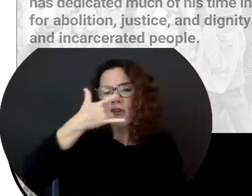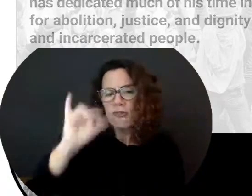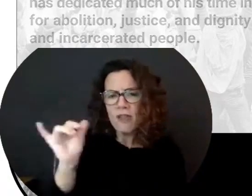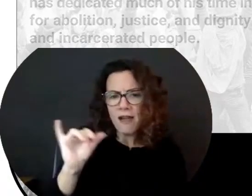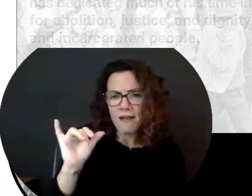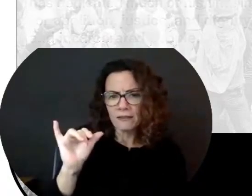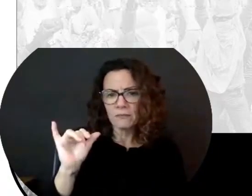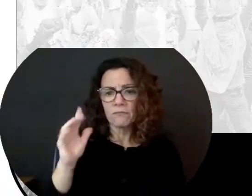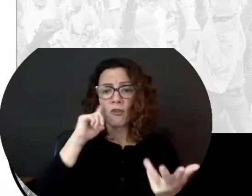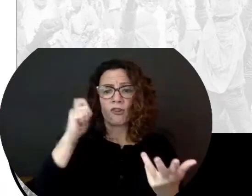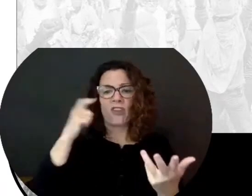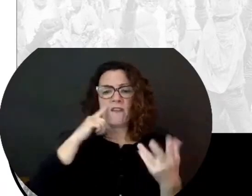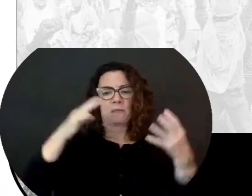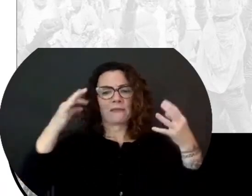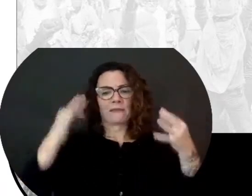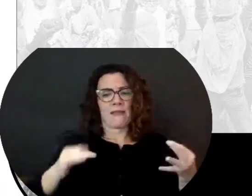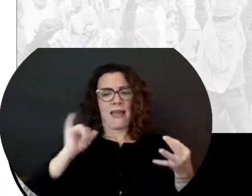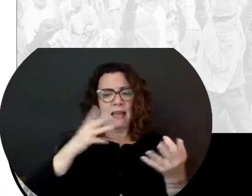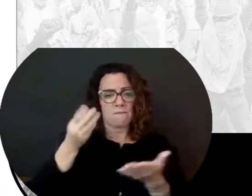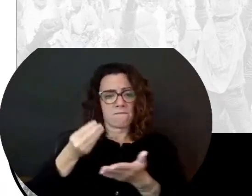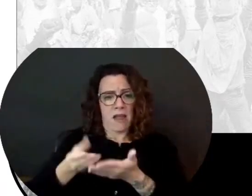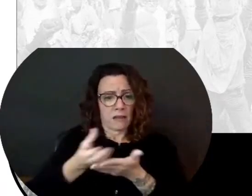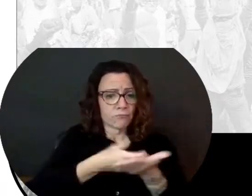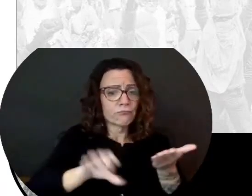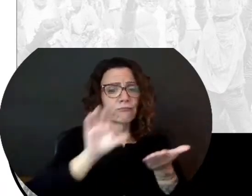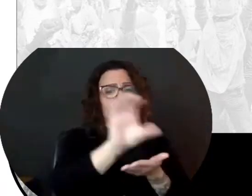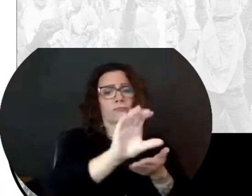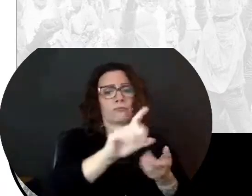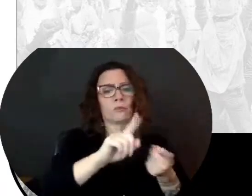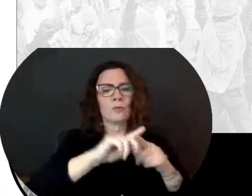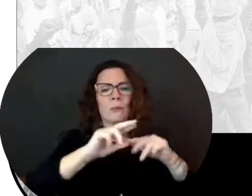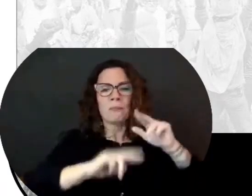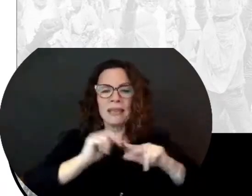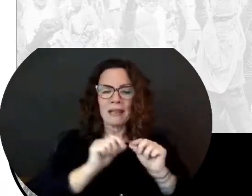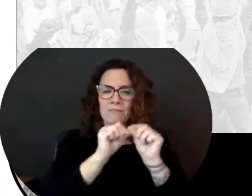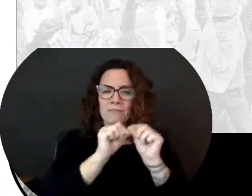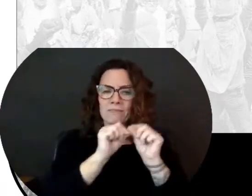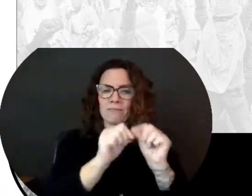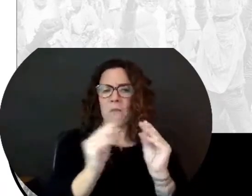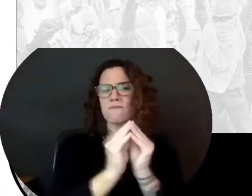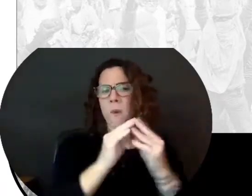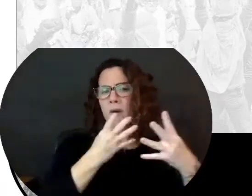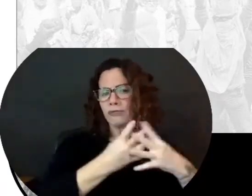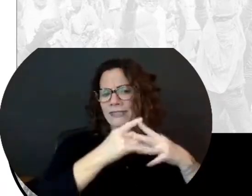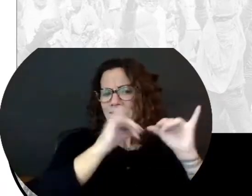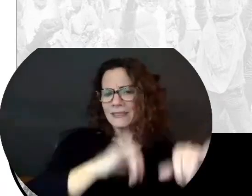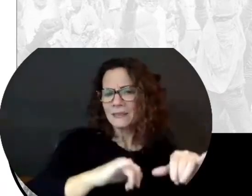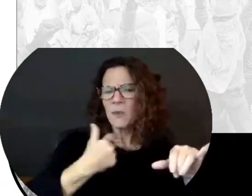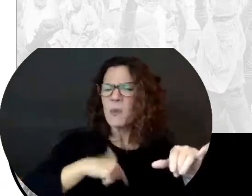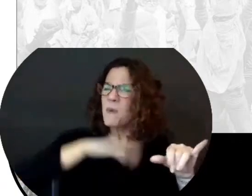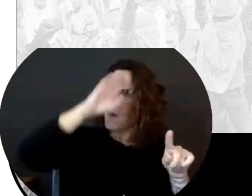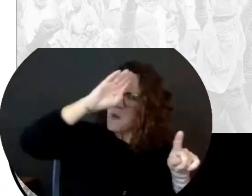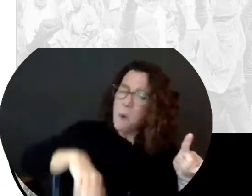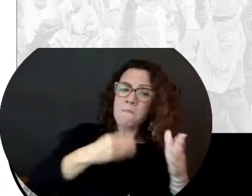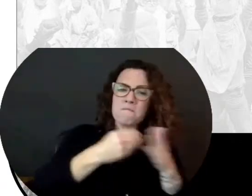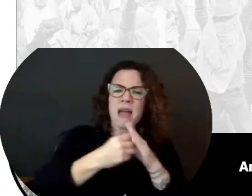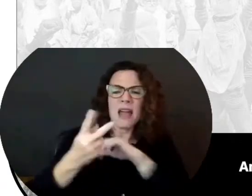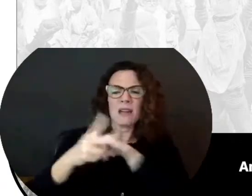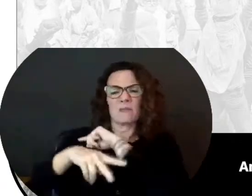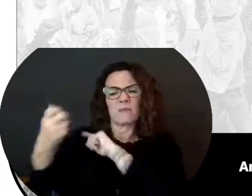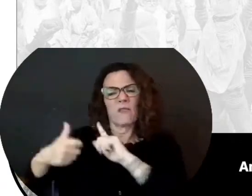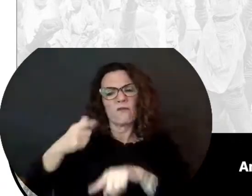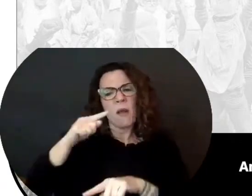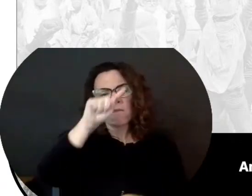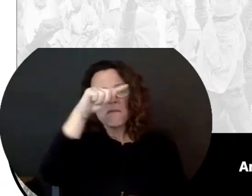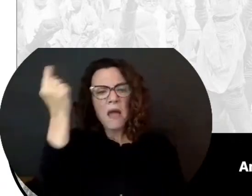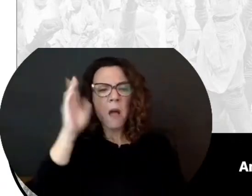prisons are built, the institution or political intention is to fill them. And so